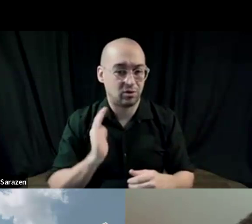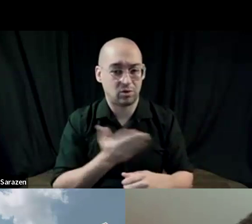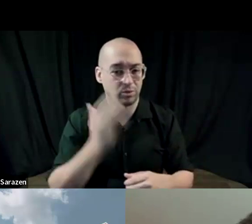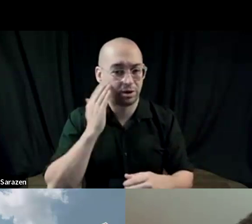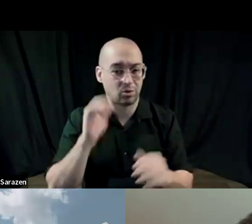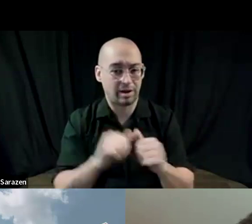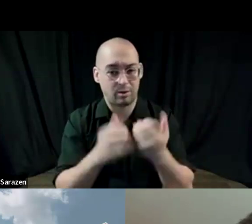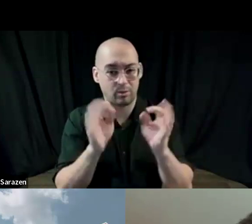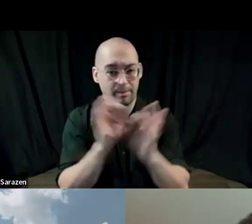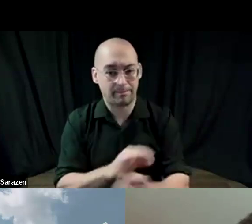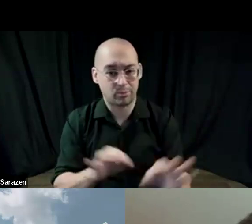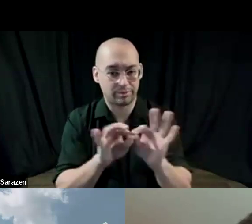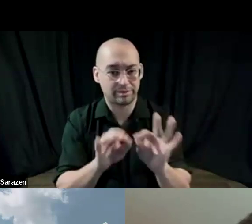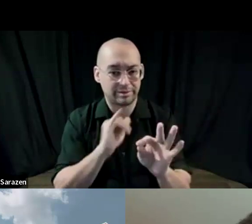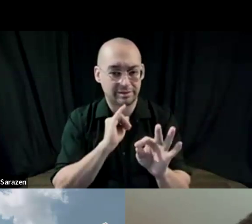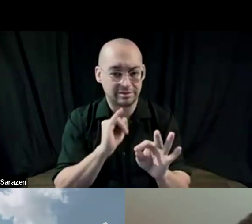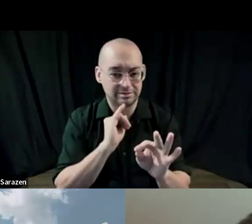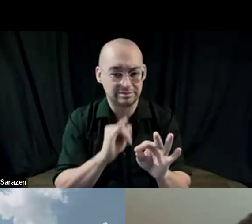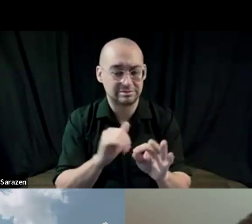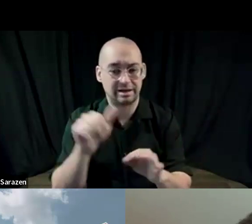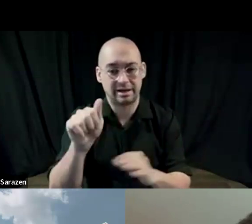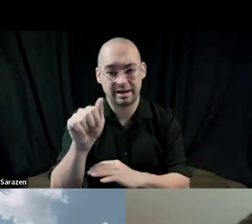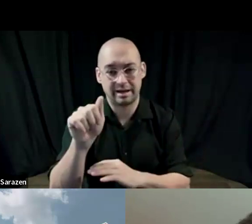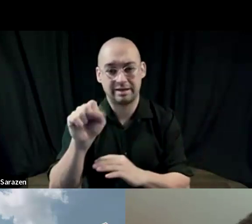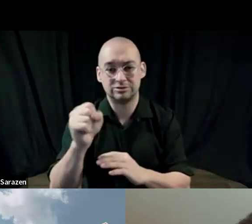And as soon as we get,